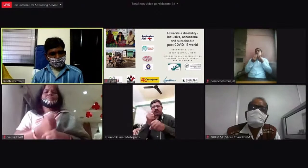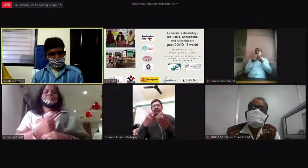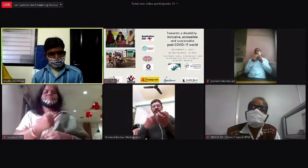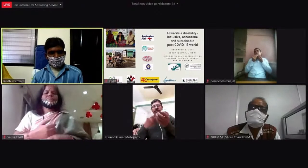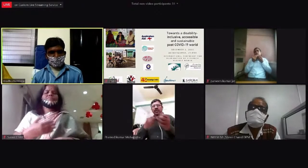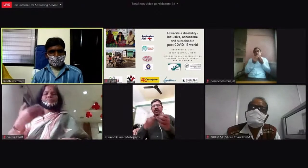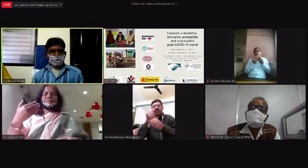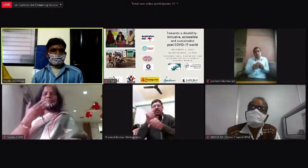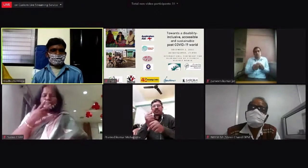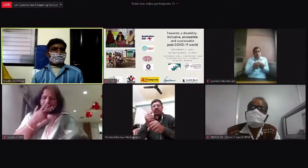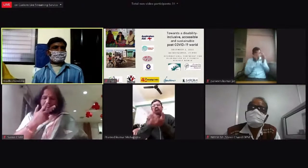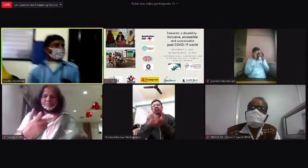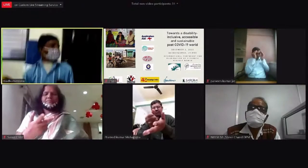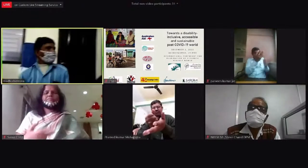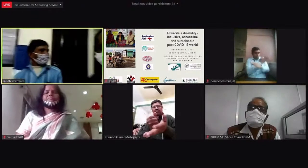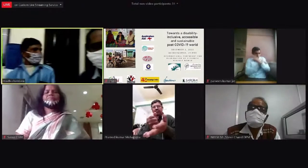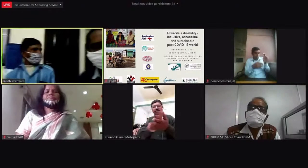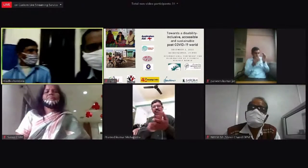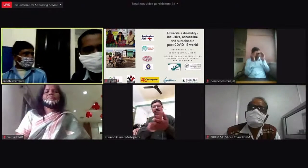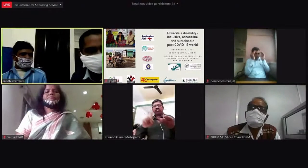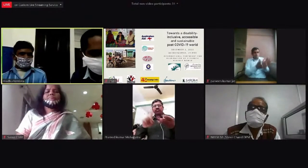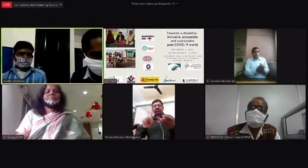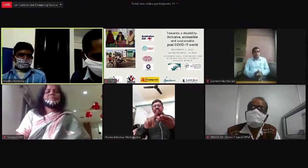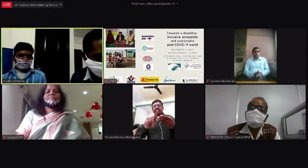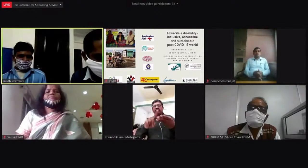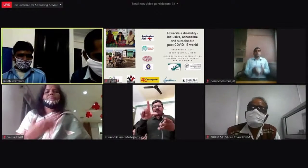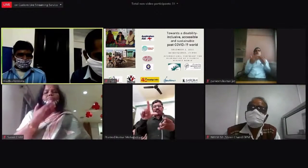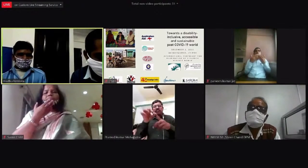the government pay some attention to us.